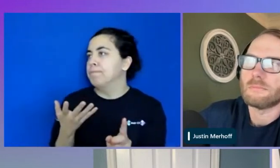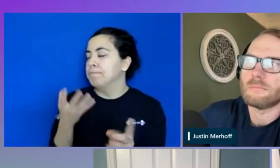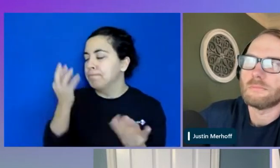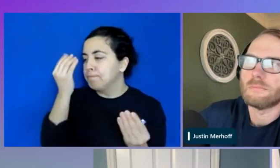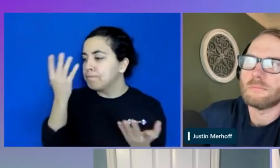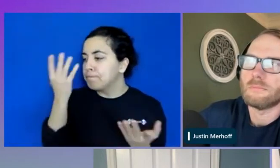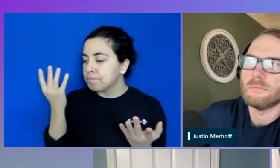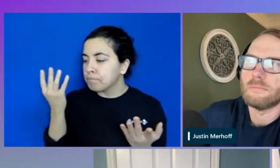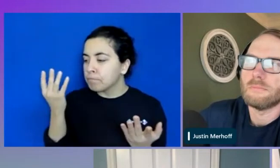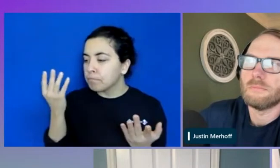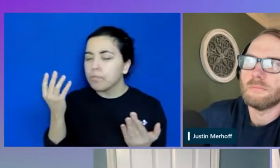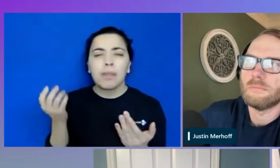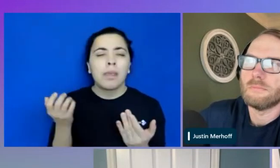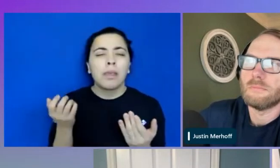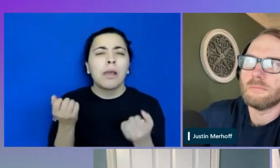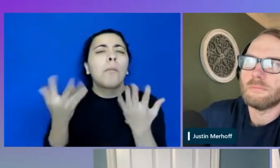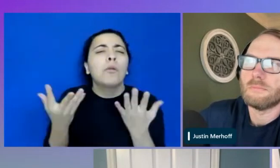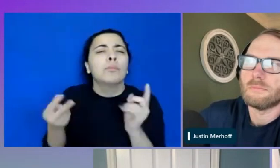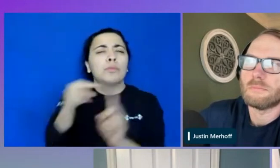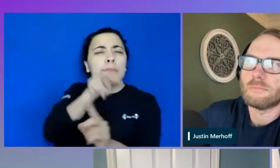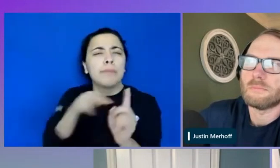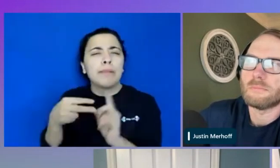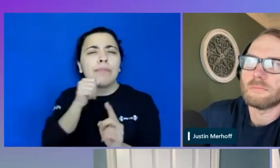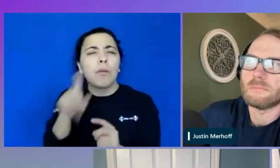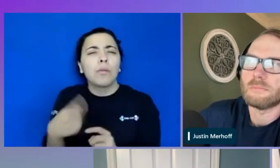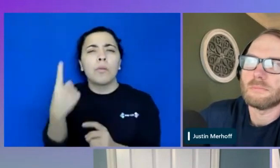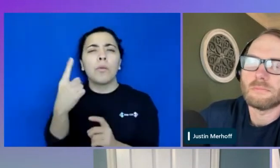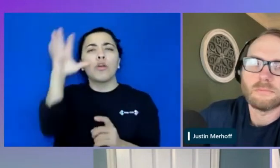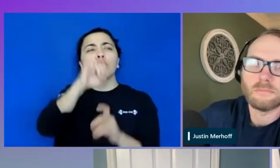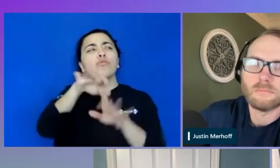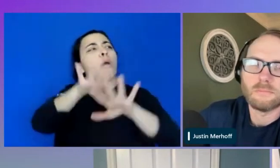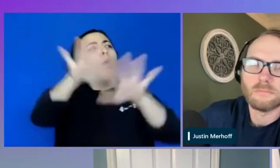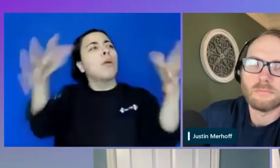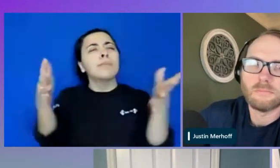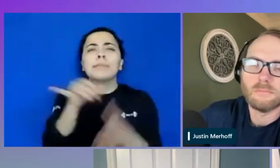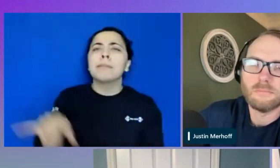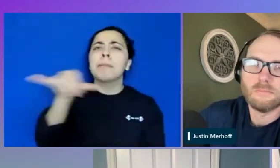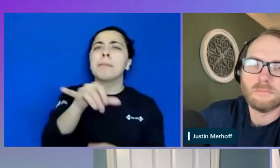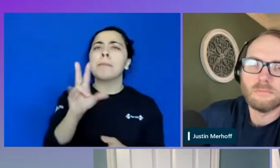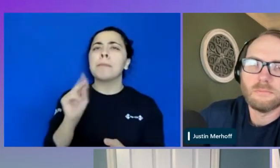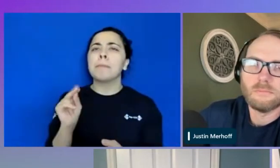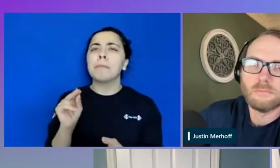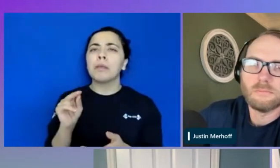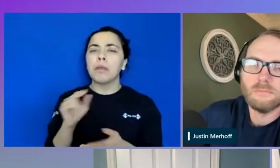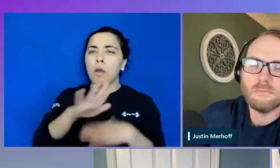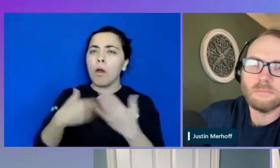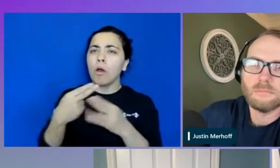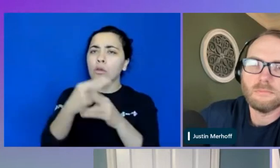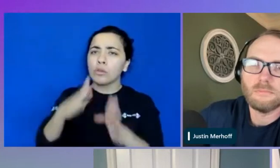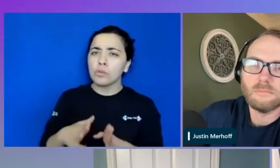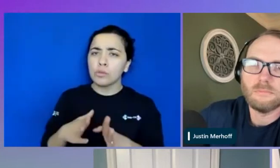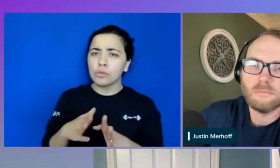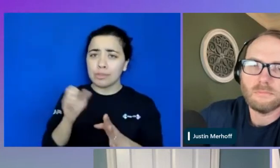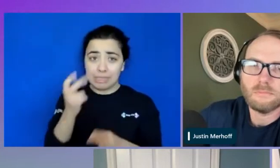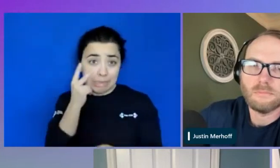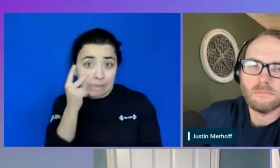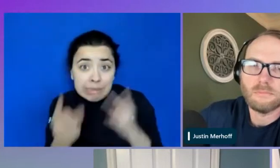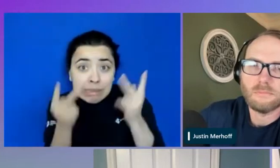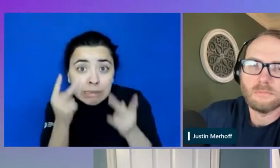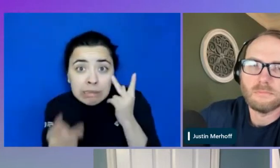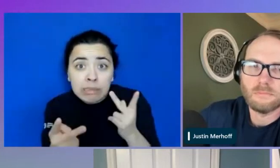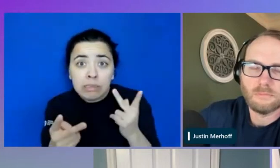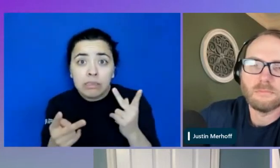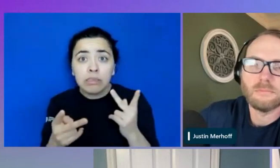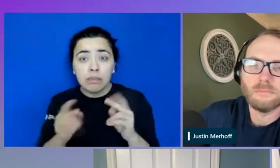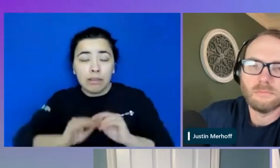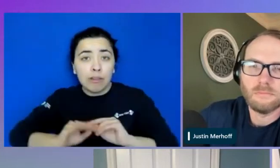well, from multiple perspectives, not just assuming, for instance, that all the users are going to be able to see, have clear